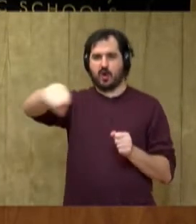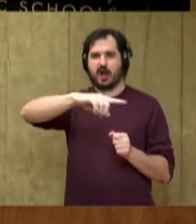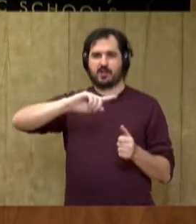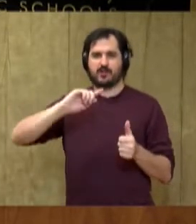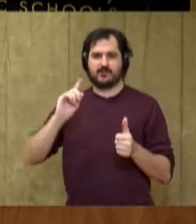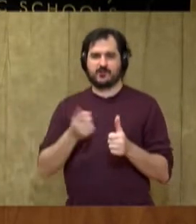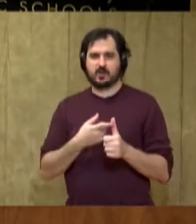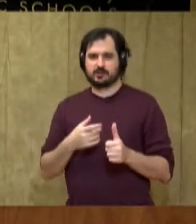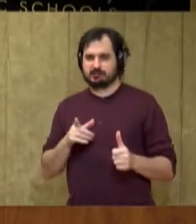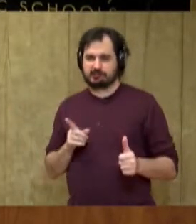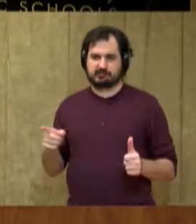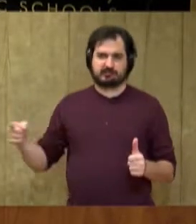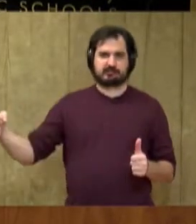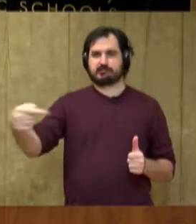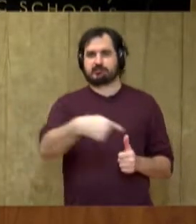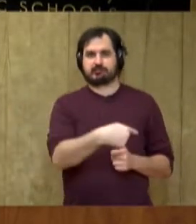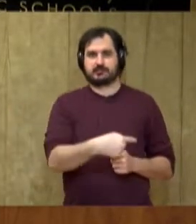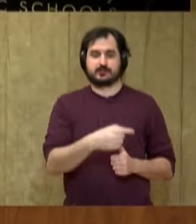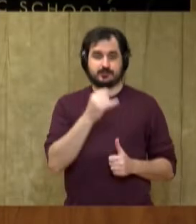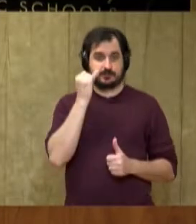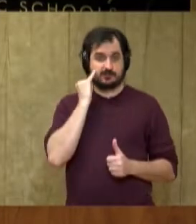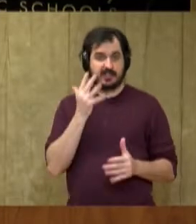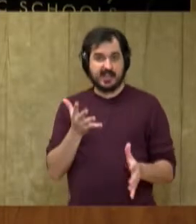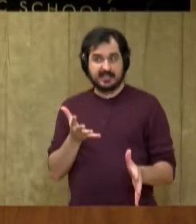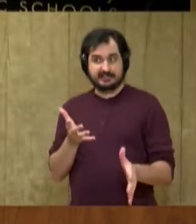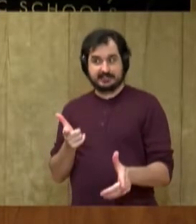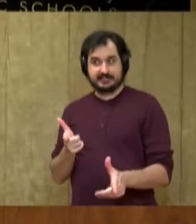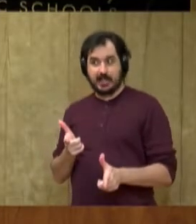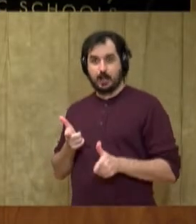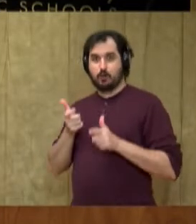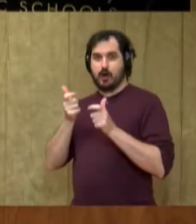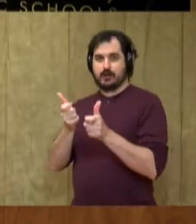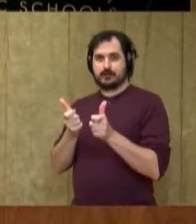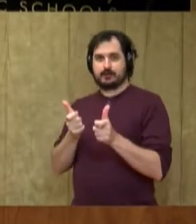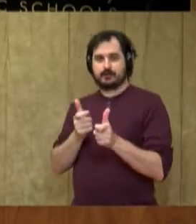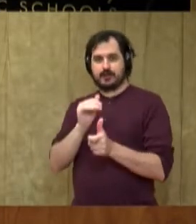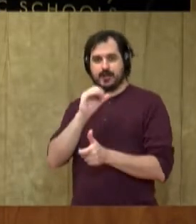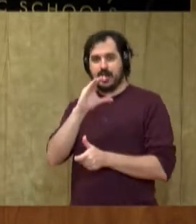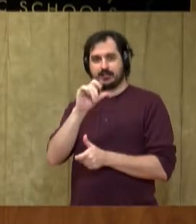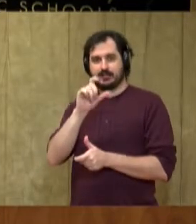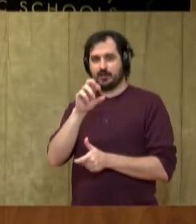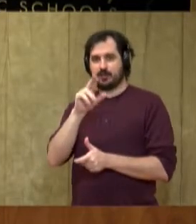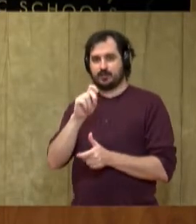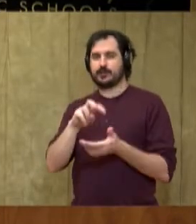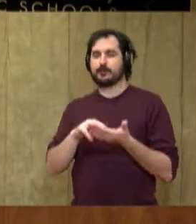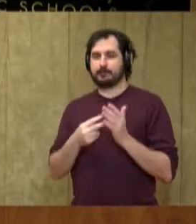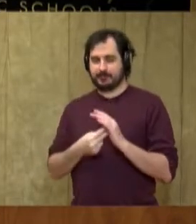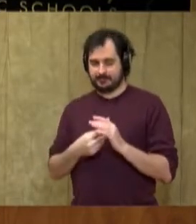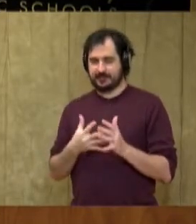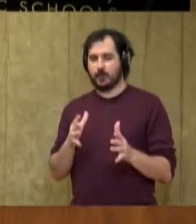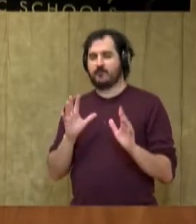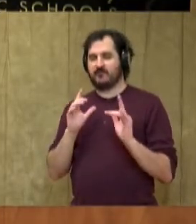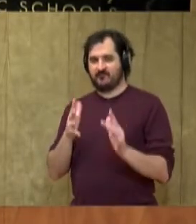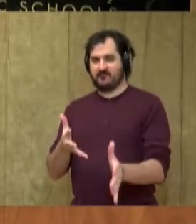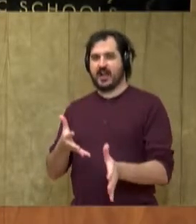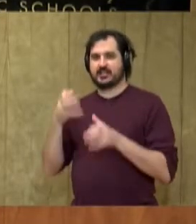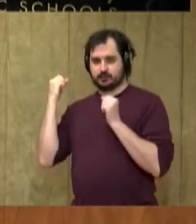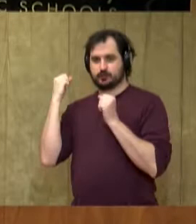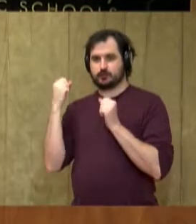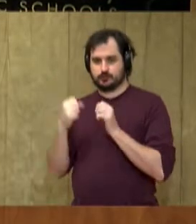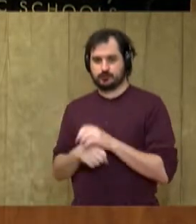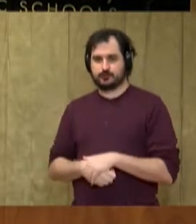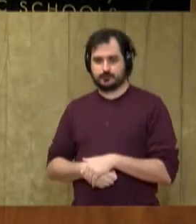that mean? If he accelerates to go around the first turn, that means he's going to go faster. Very good. Let's look at another